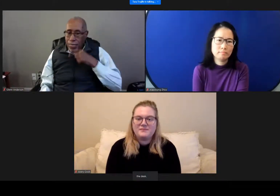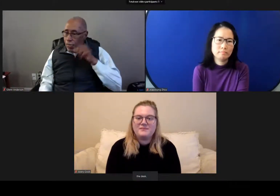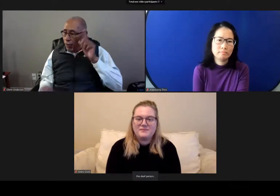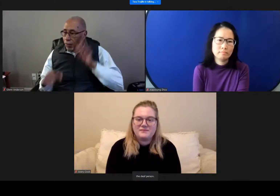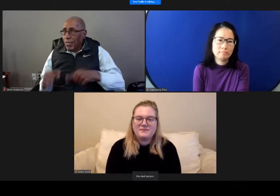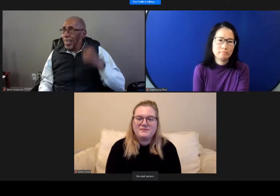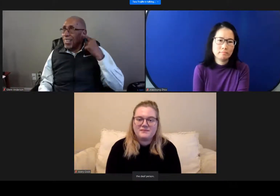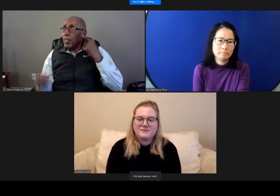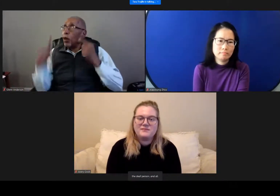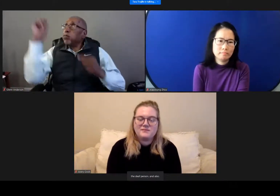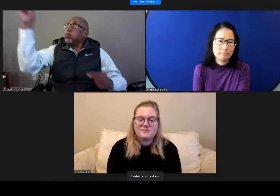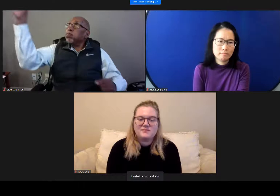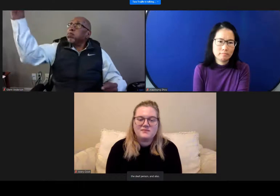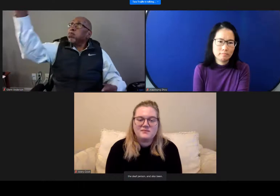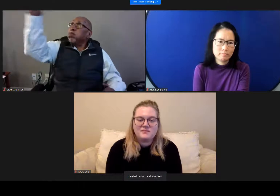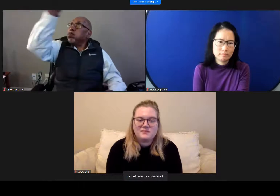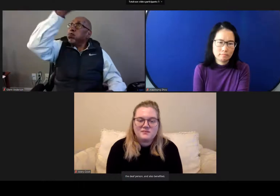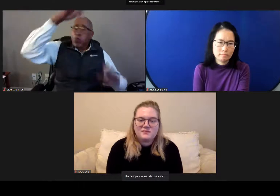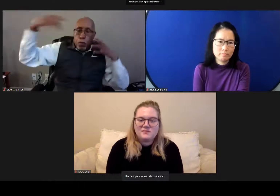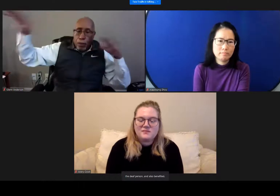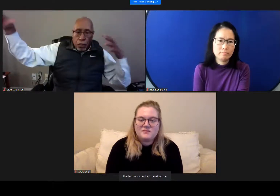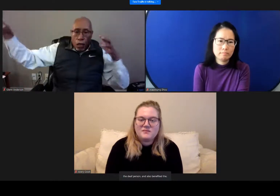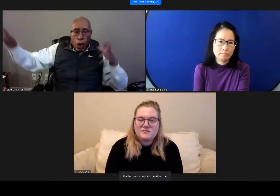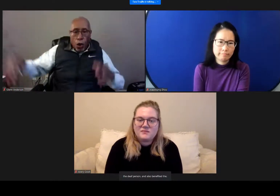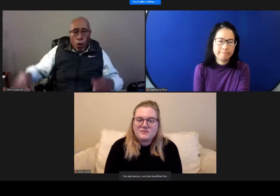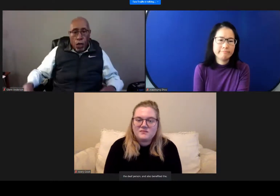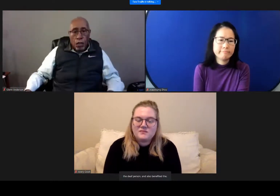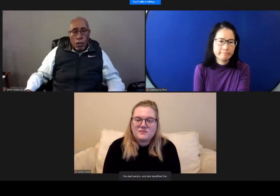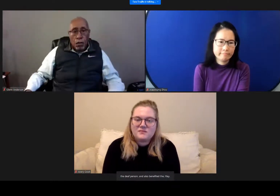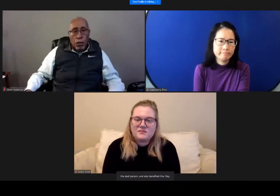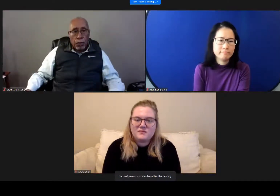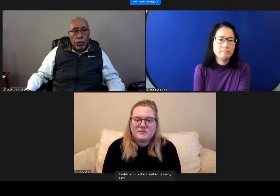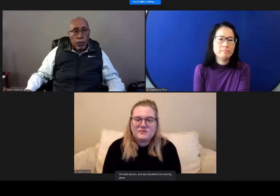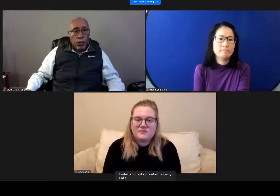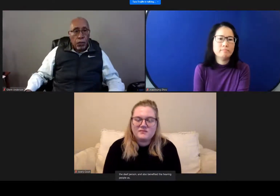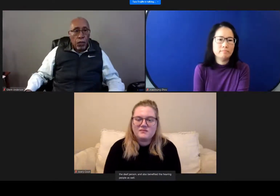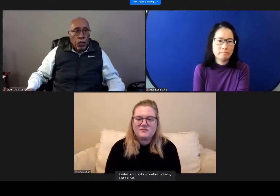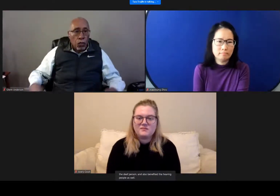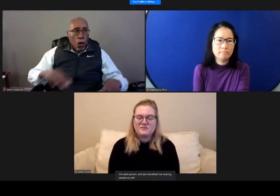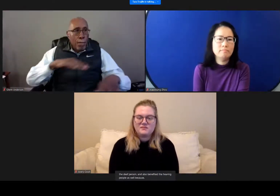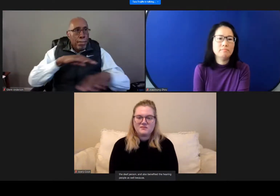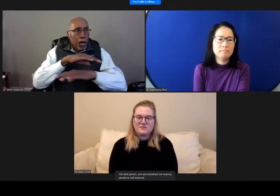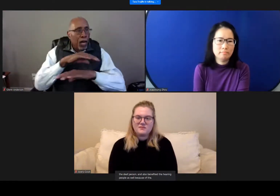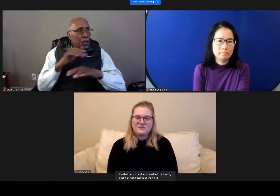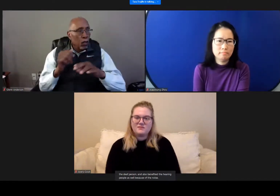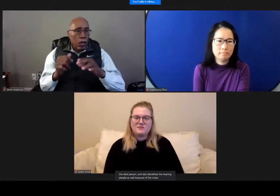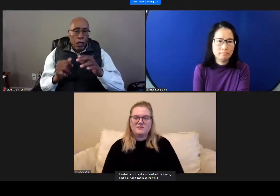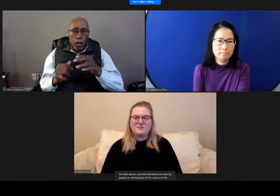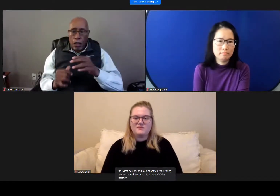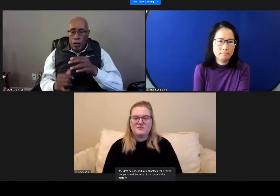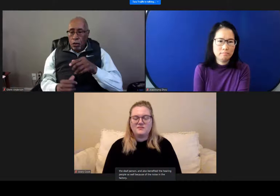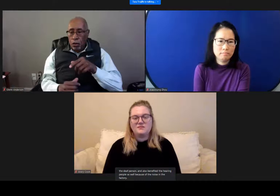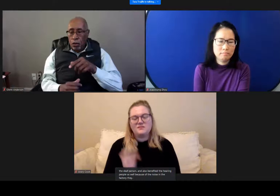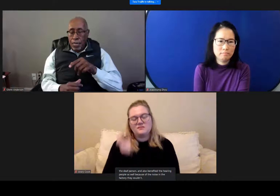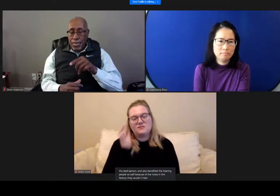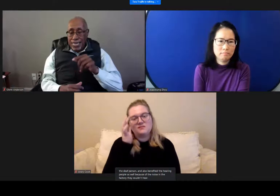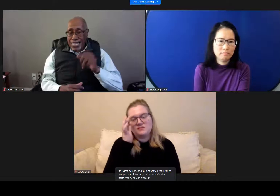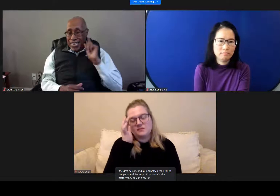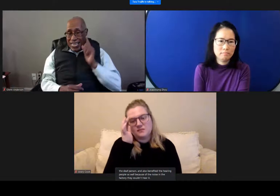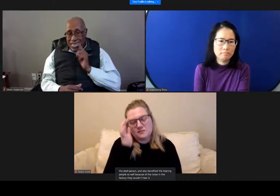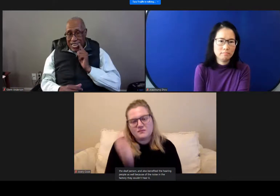person. And it also benefited the hearing people as well, because of the noise in the factory, they couldn't hear